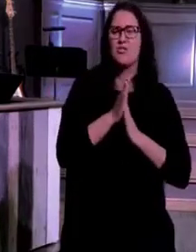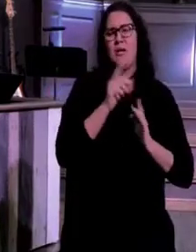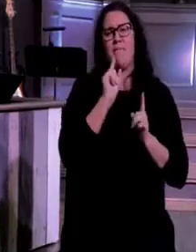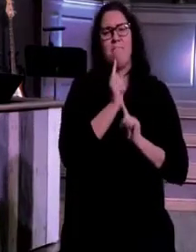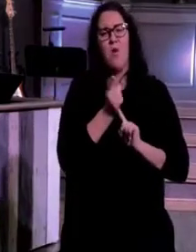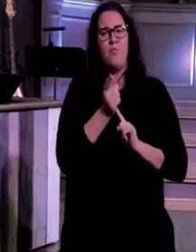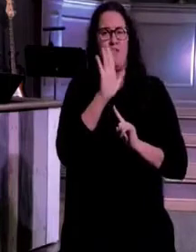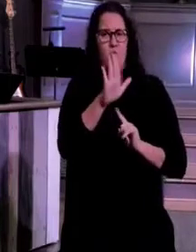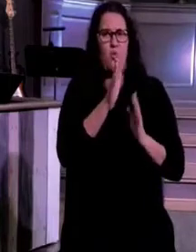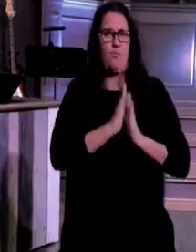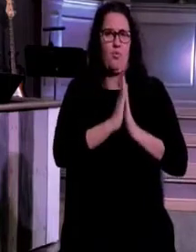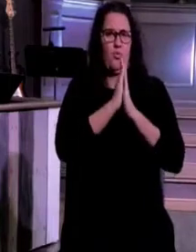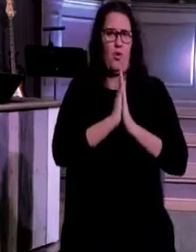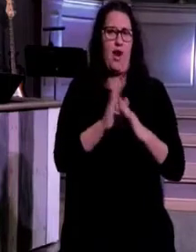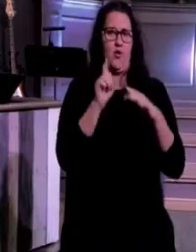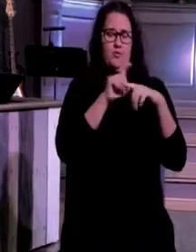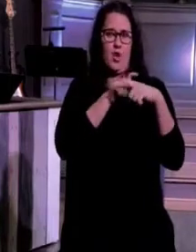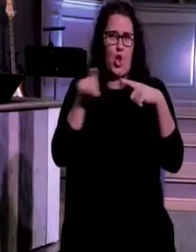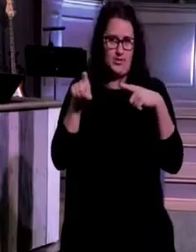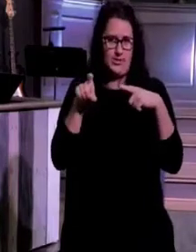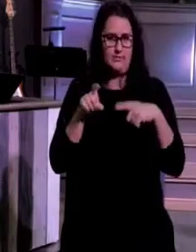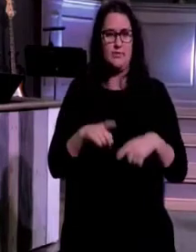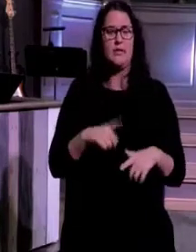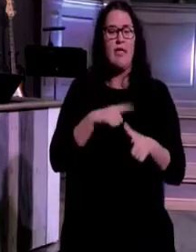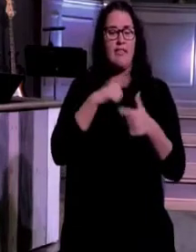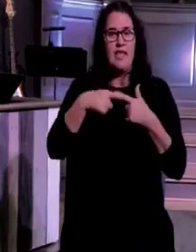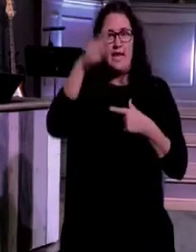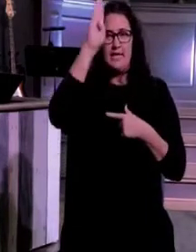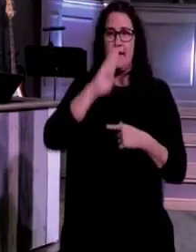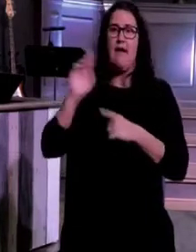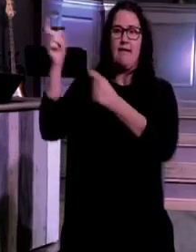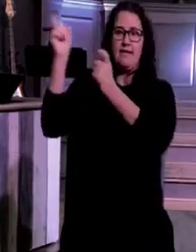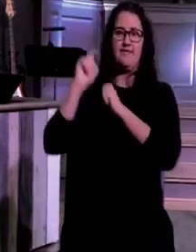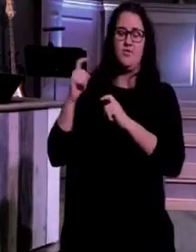closet, then God gives you a burden.